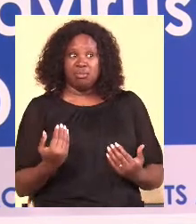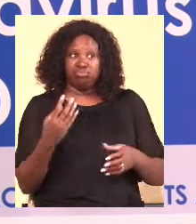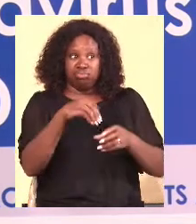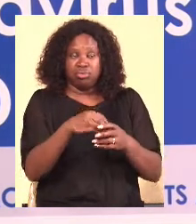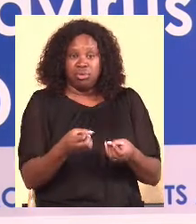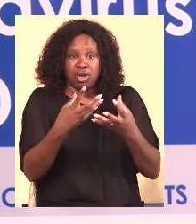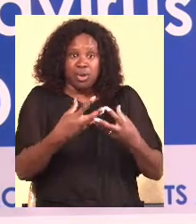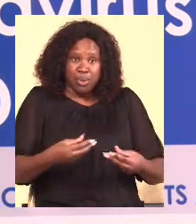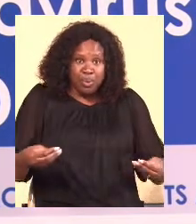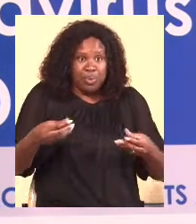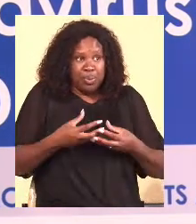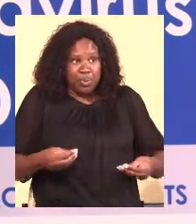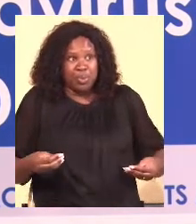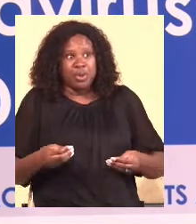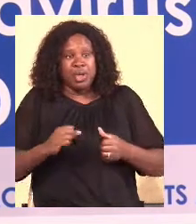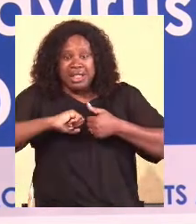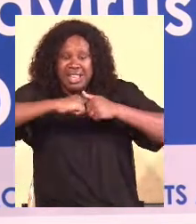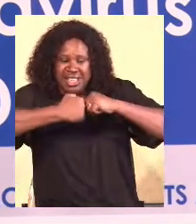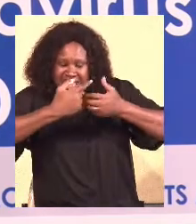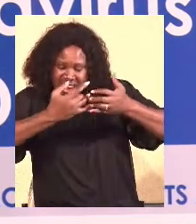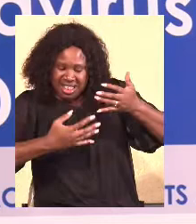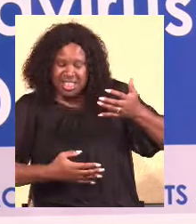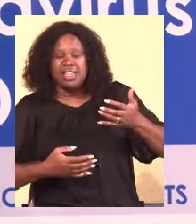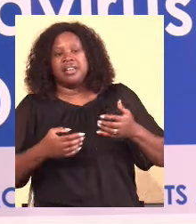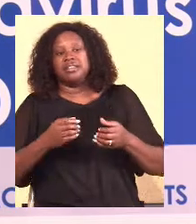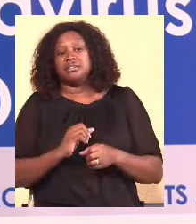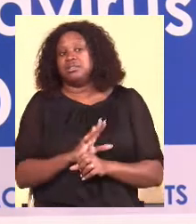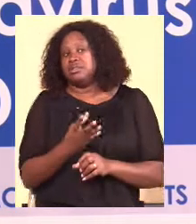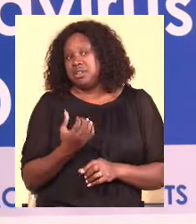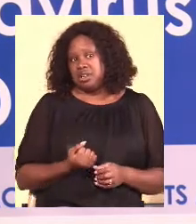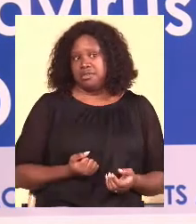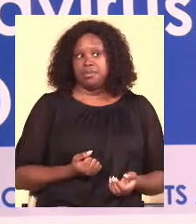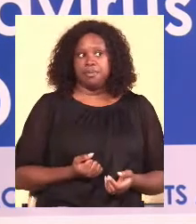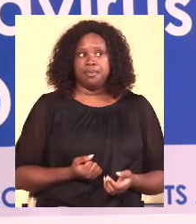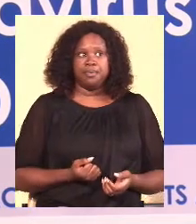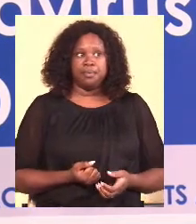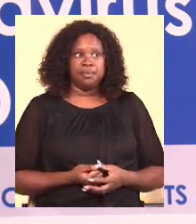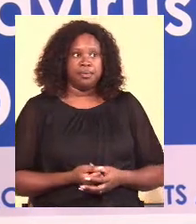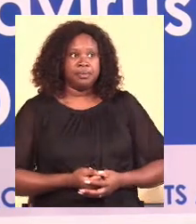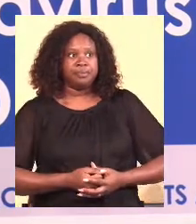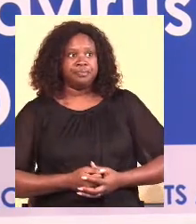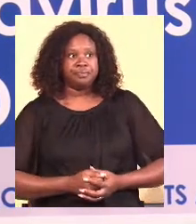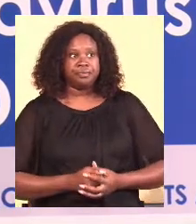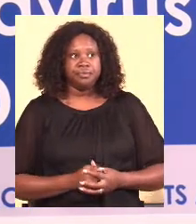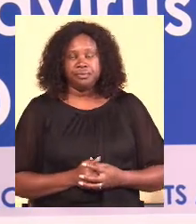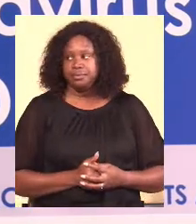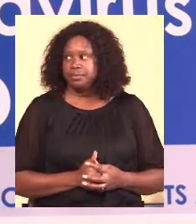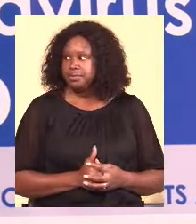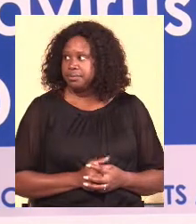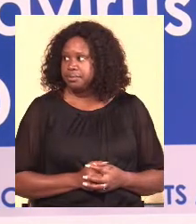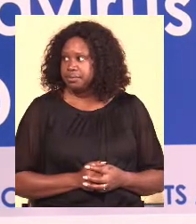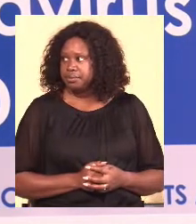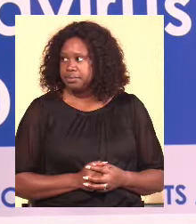providing solutions to these challenges its own solutions to these challenges that we're having, provided by